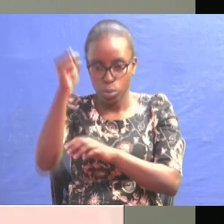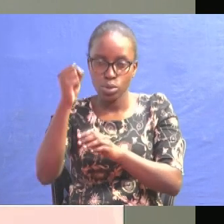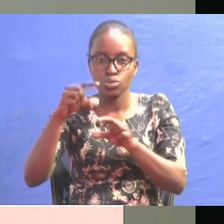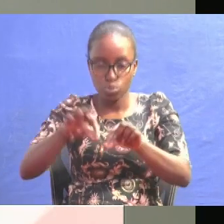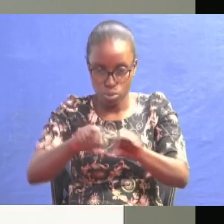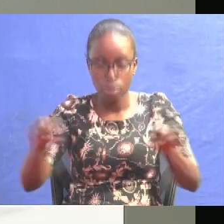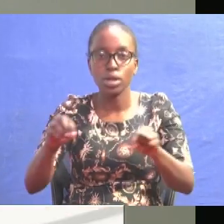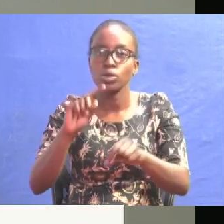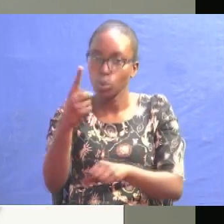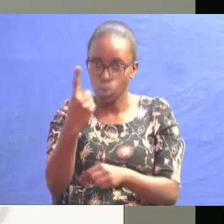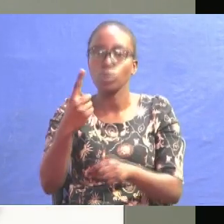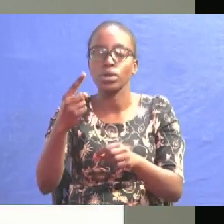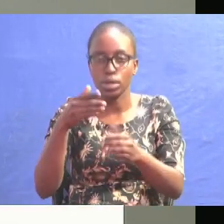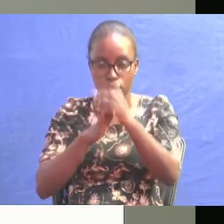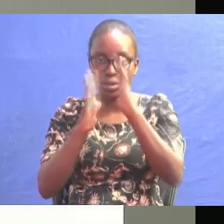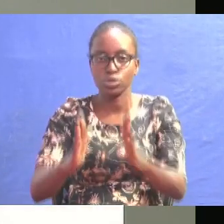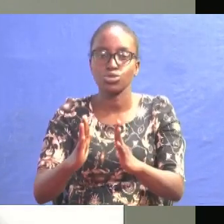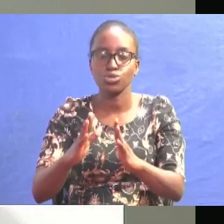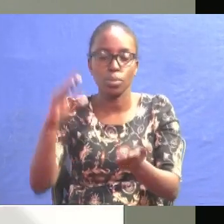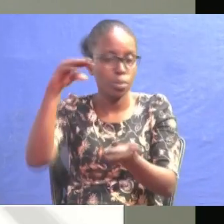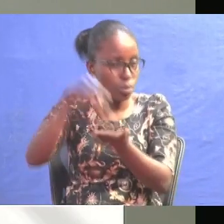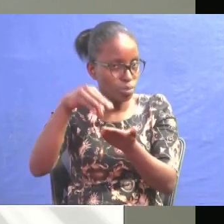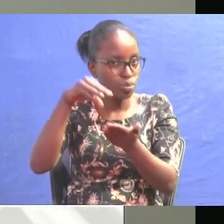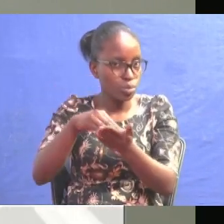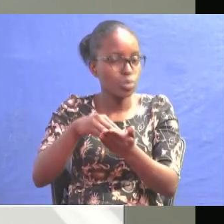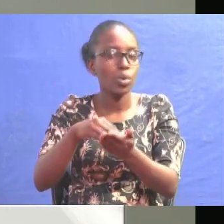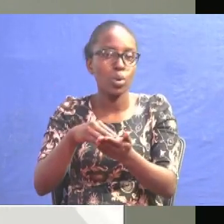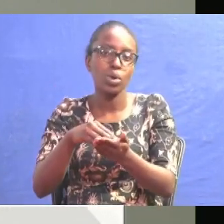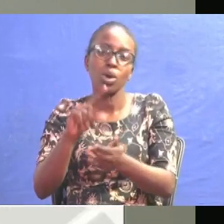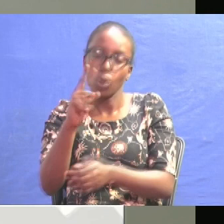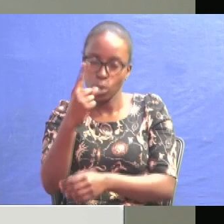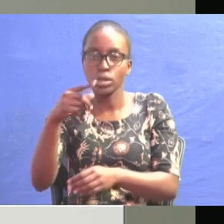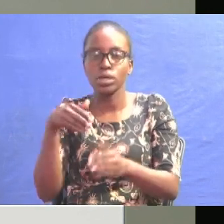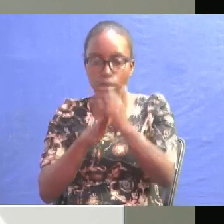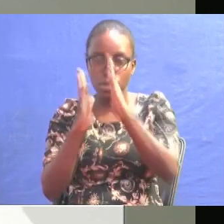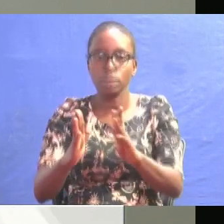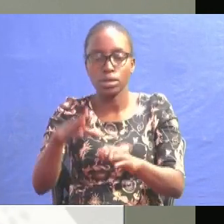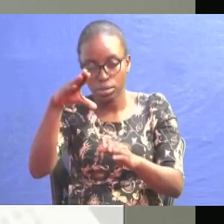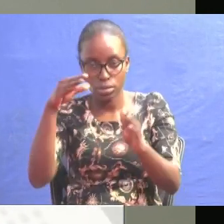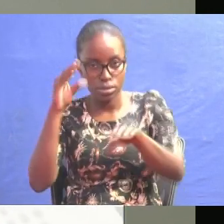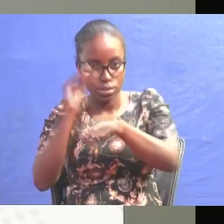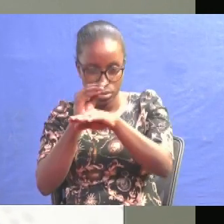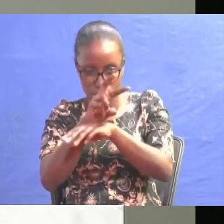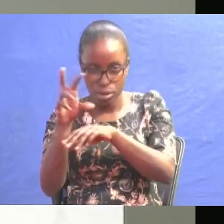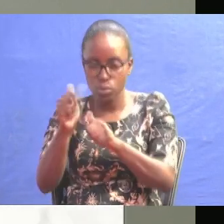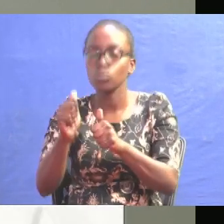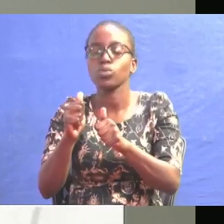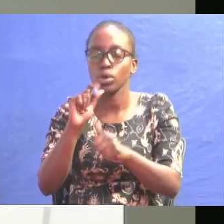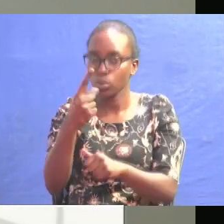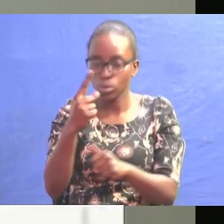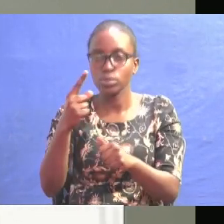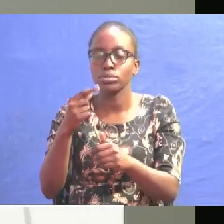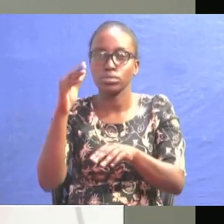there, be an opposition leader, checking the government what he has been doing. And it is evident that, for